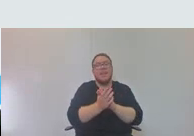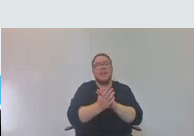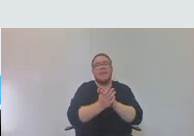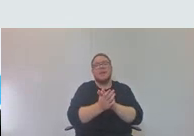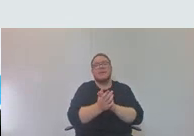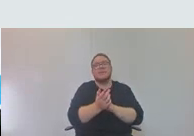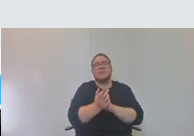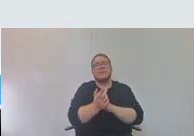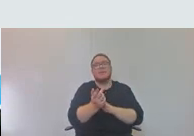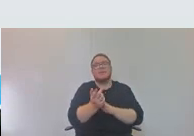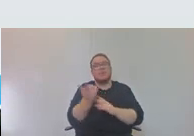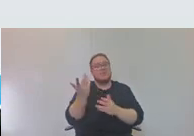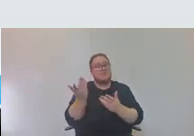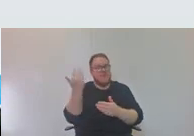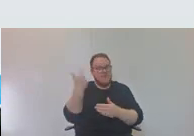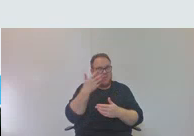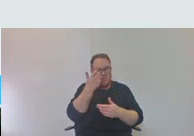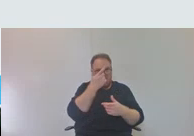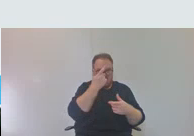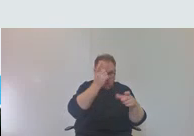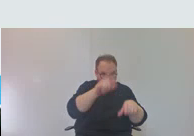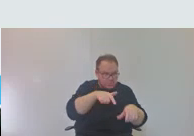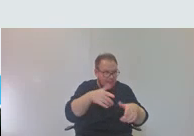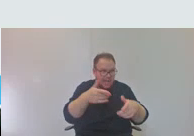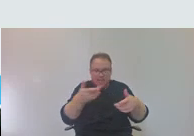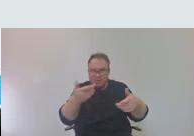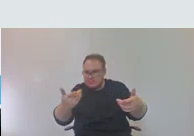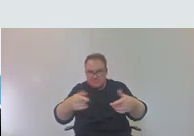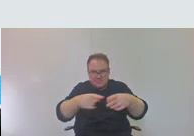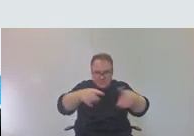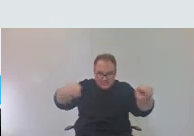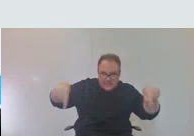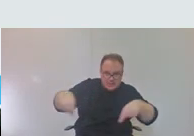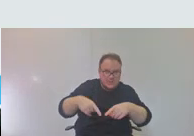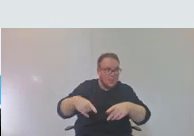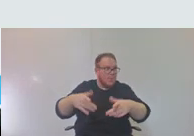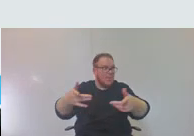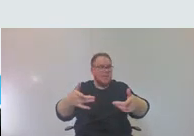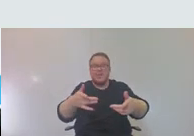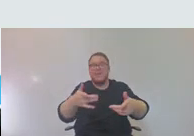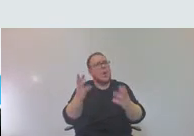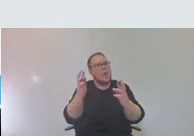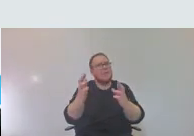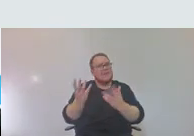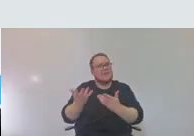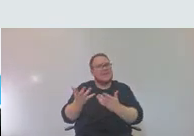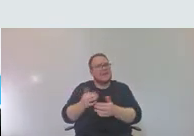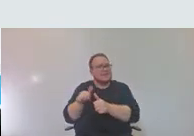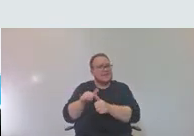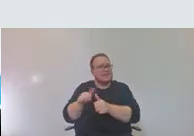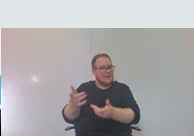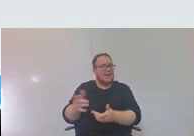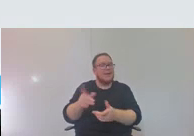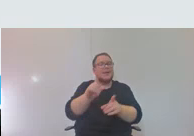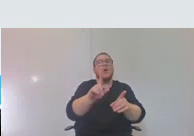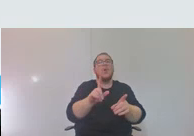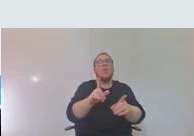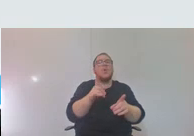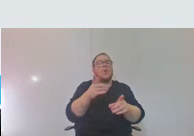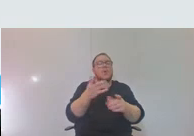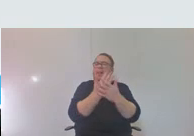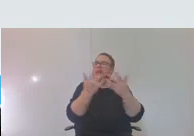and stuff, doing it over Teams from the comfort of your own home. Hopefully you found that helpful. We've covered a lot of ground today, and yeah, much